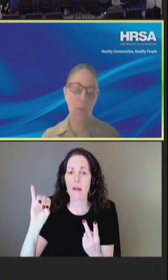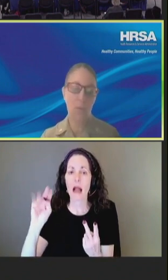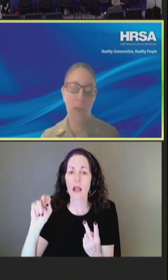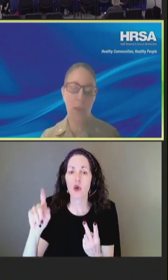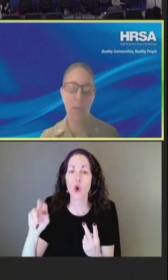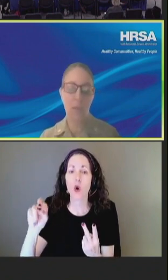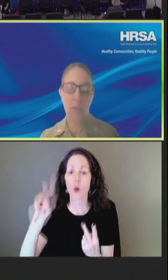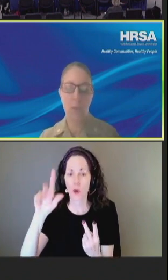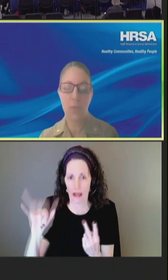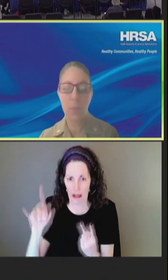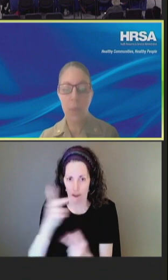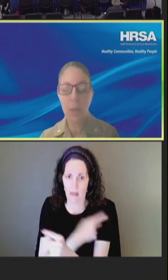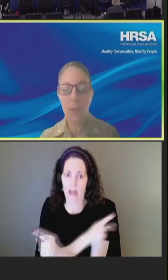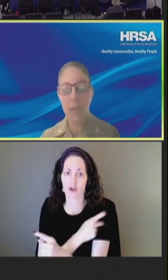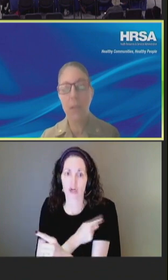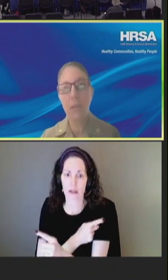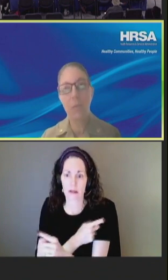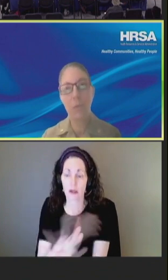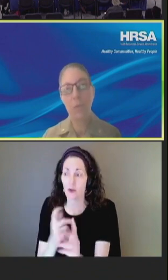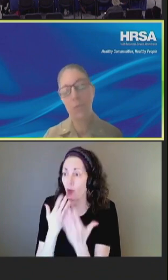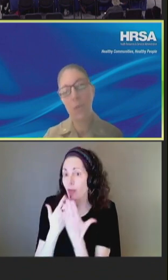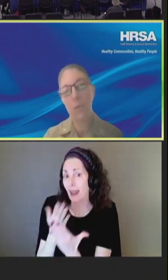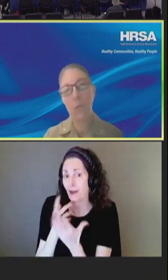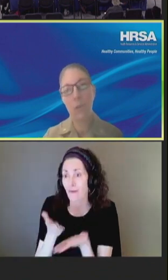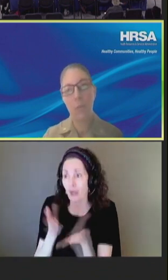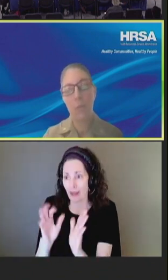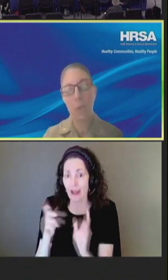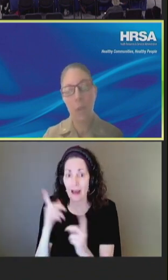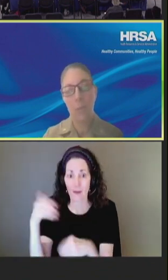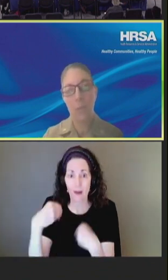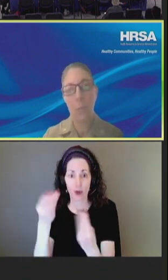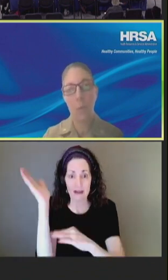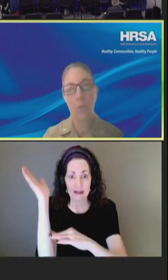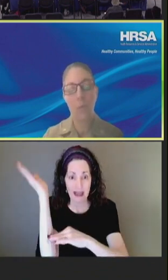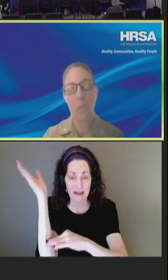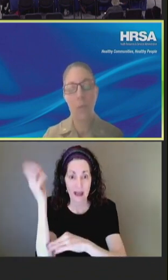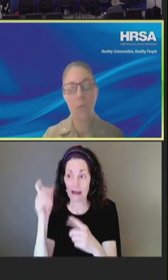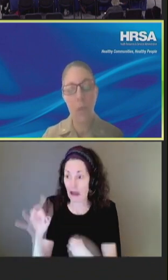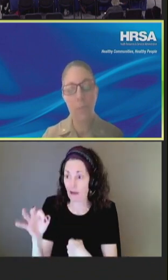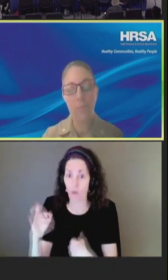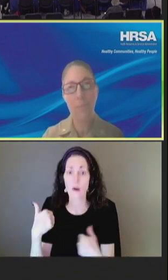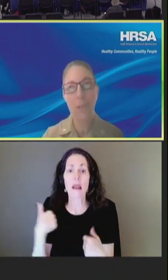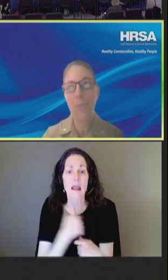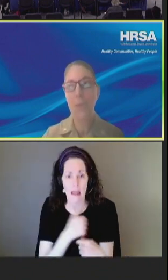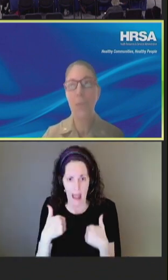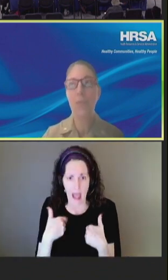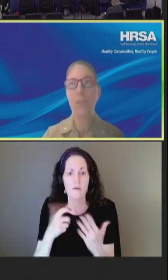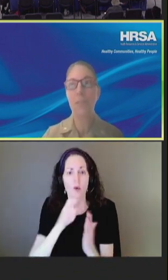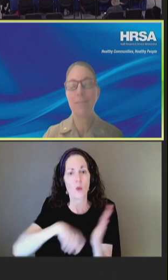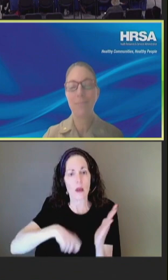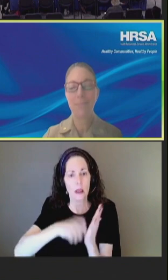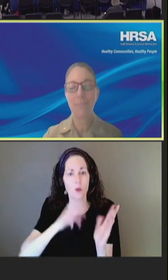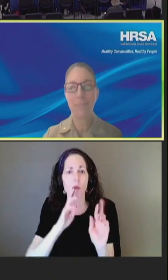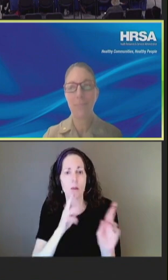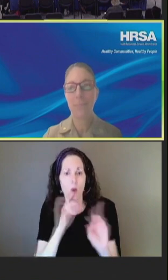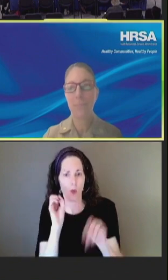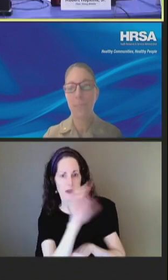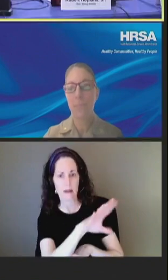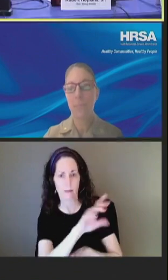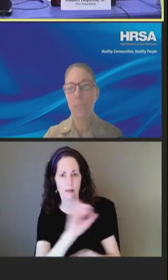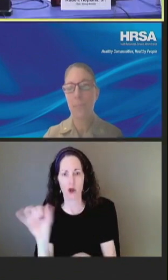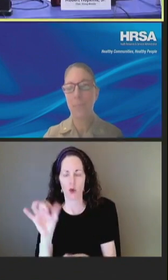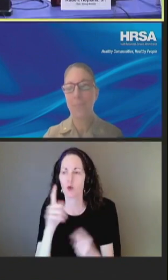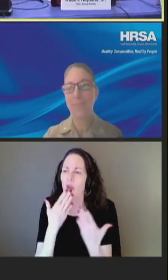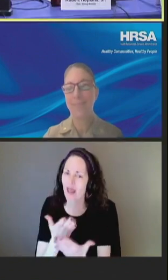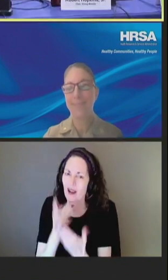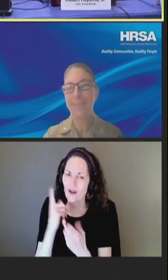opportunity of providing this brief updates, and if there's written reports submitted as well. Thank you for your attention. Thank you